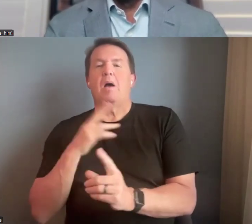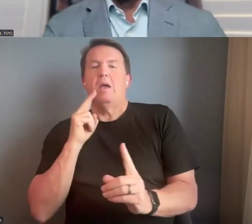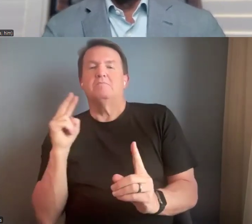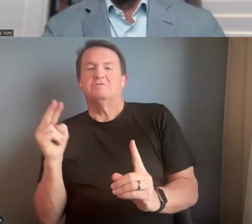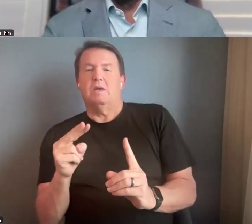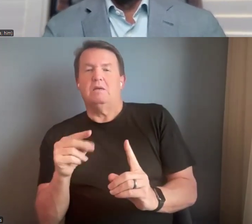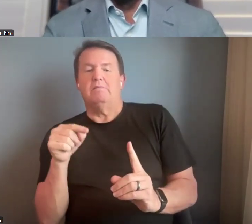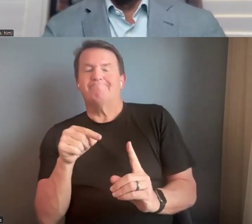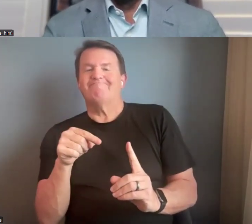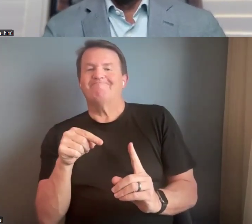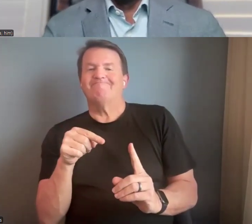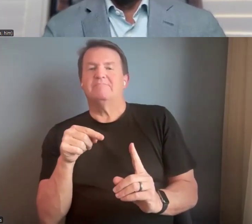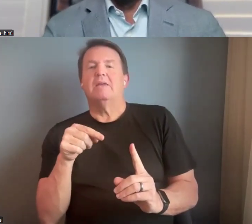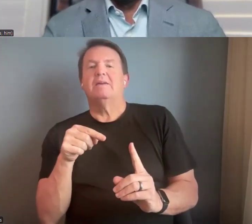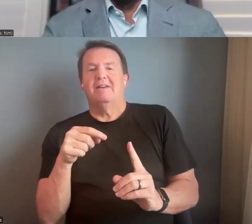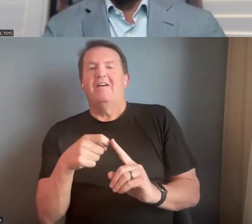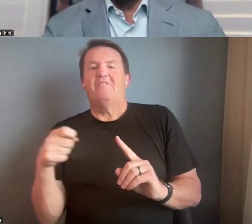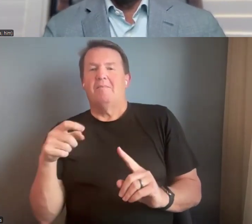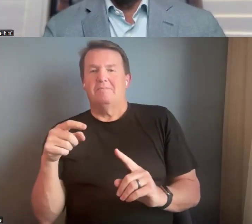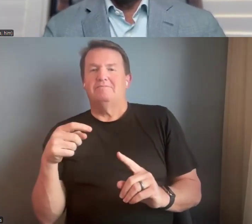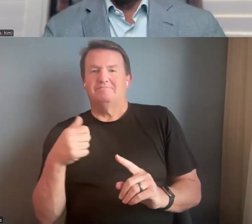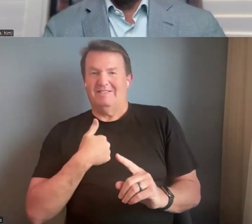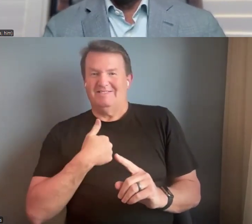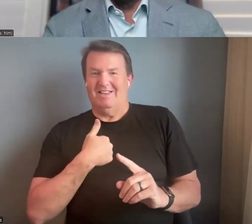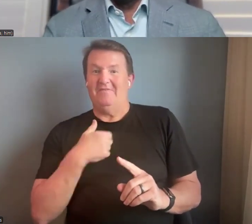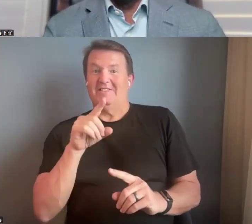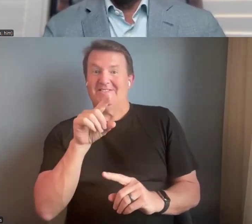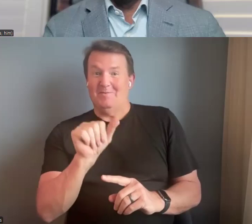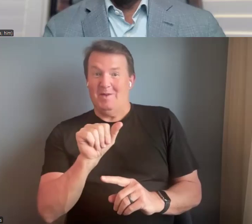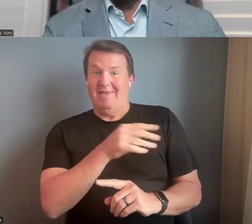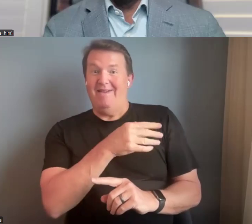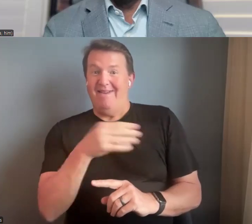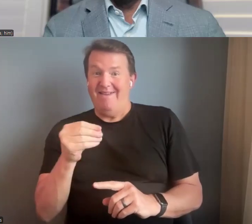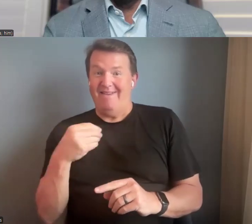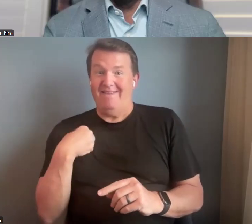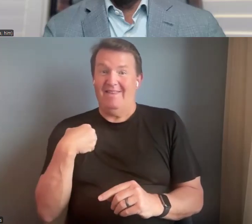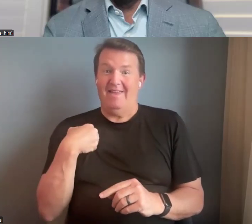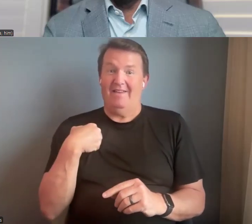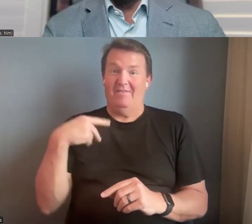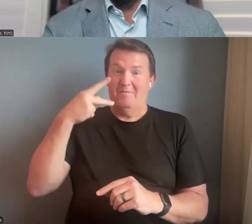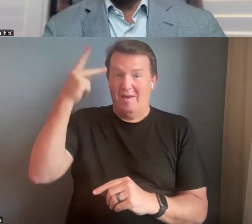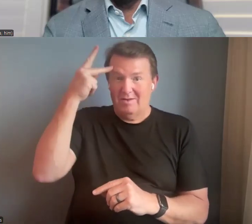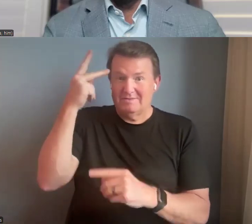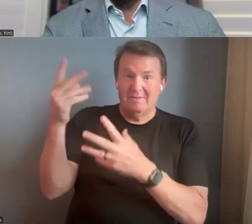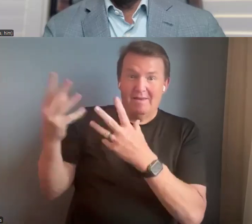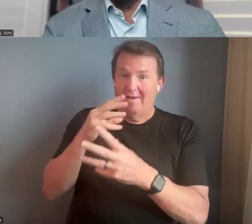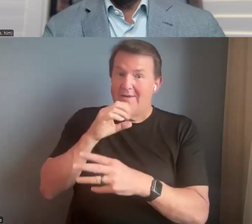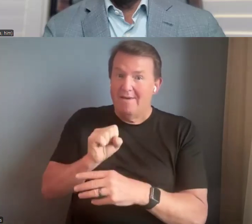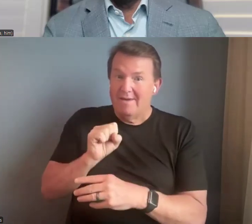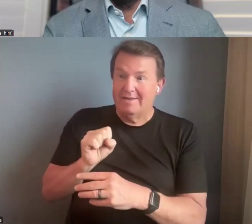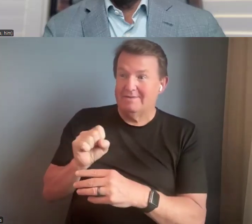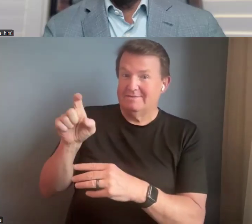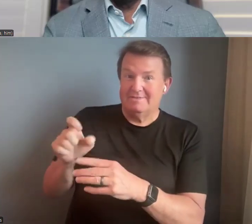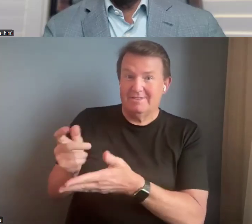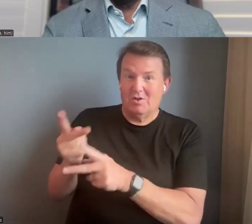disability caring for two aging parents, which was quite a challenge for me. They lived with me. also am a